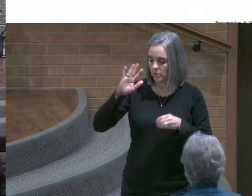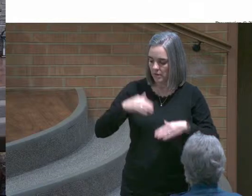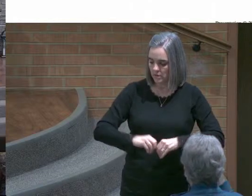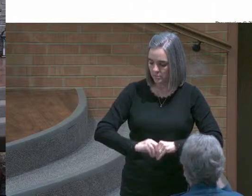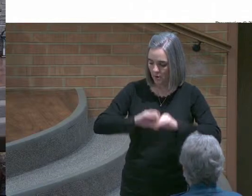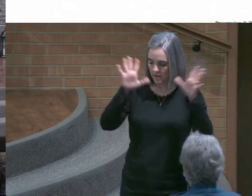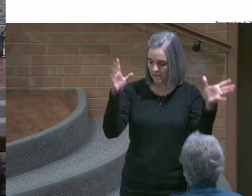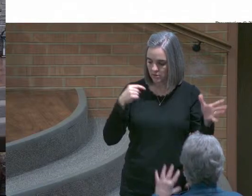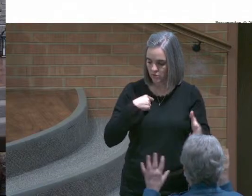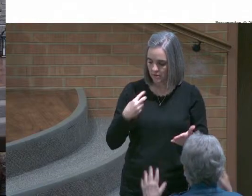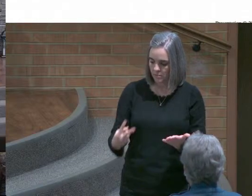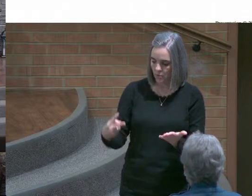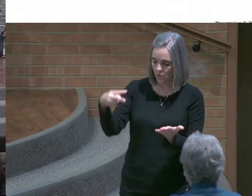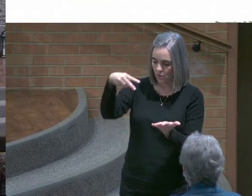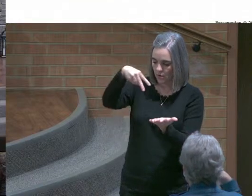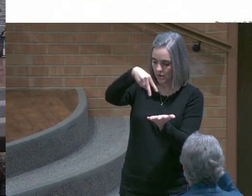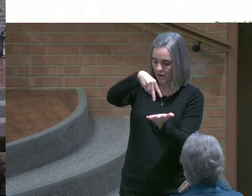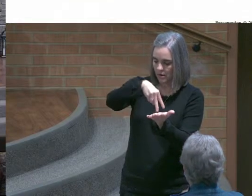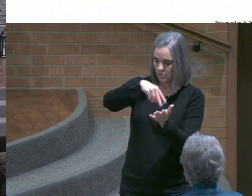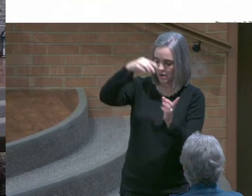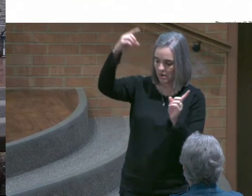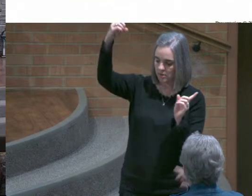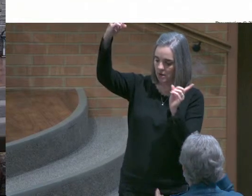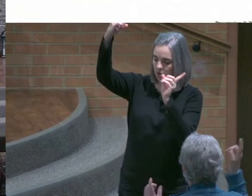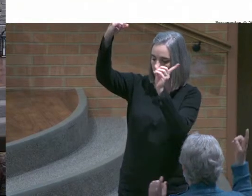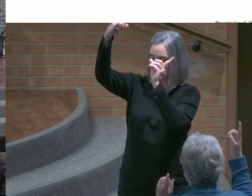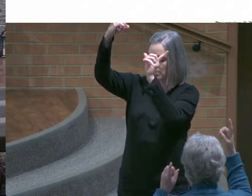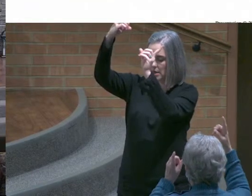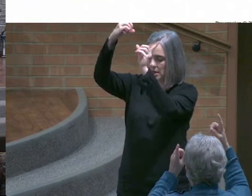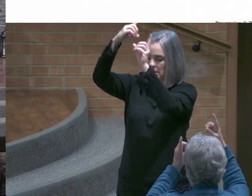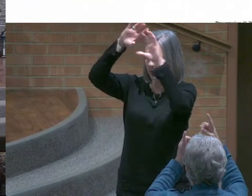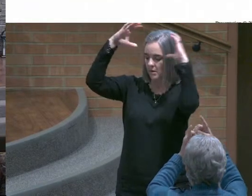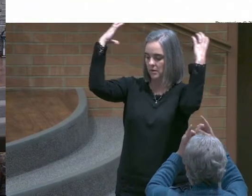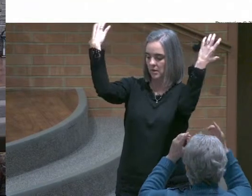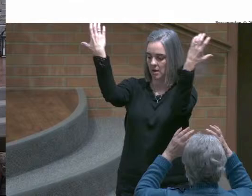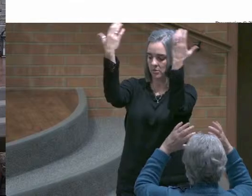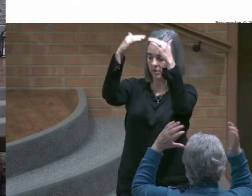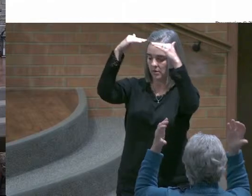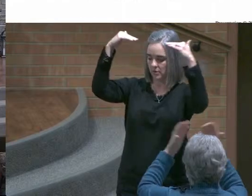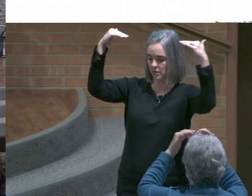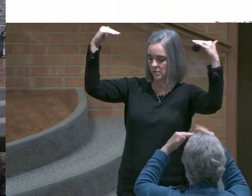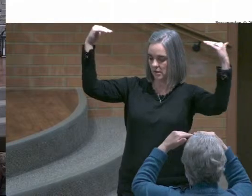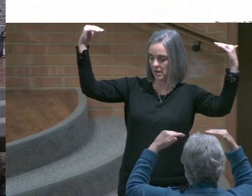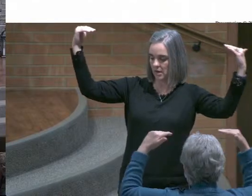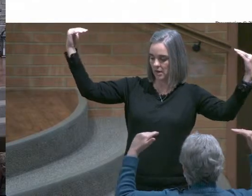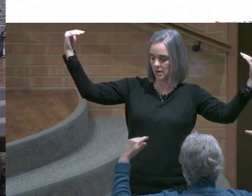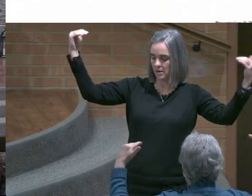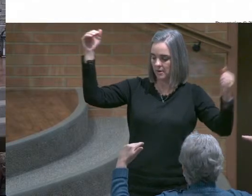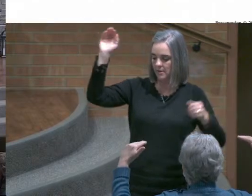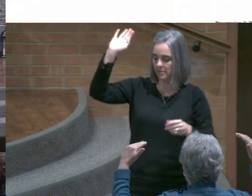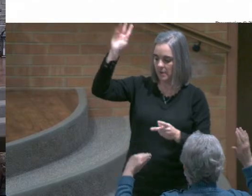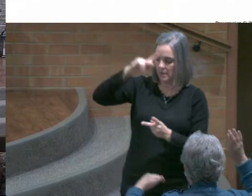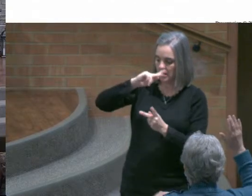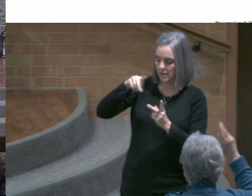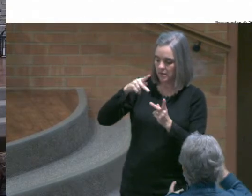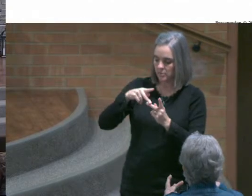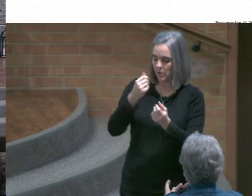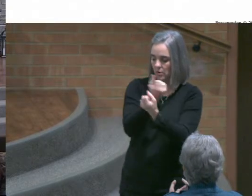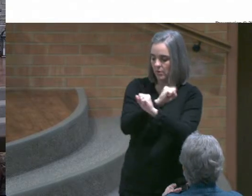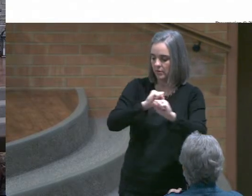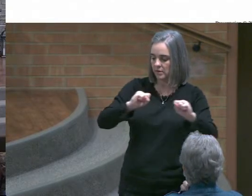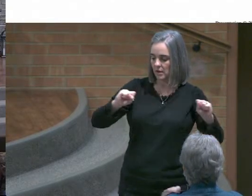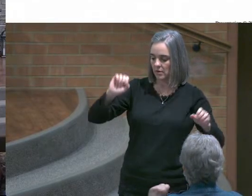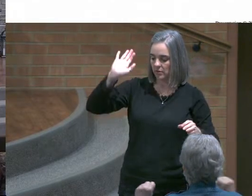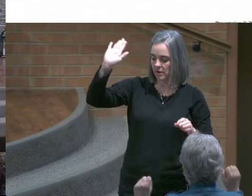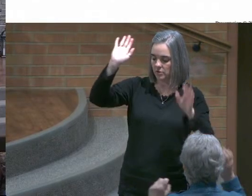When clothed in his brightness, transported I ride to meet him in clouds of the sky.